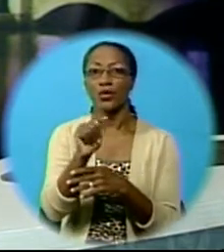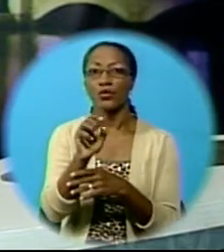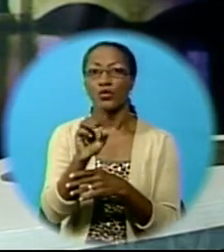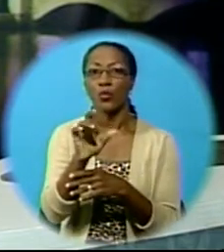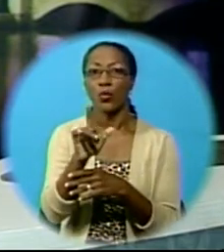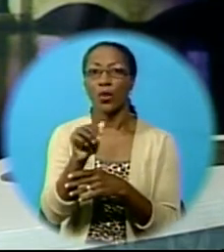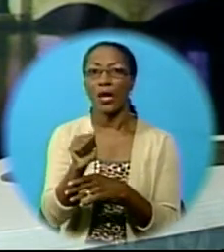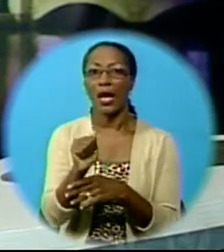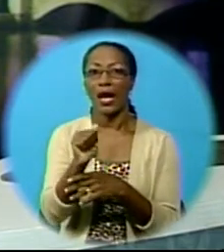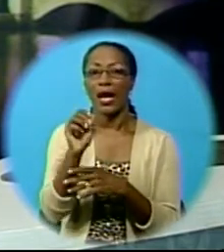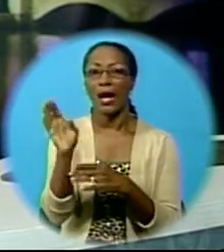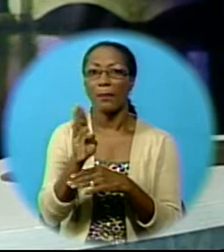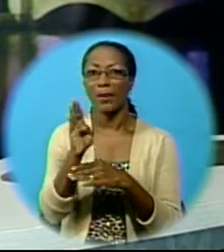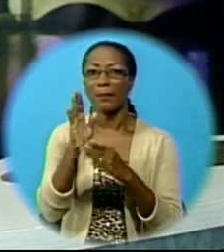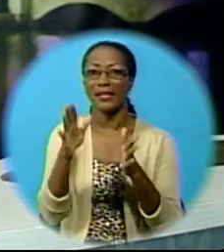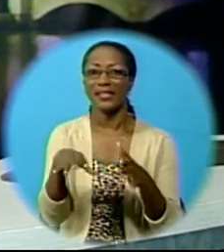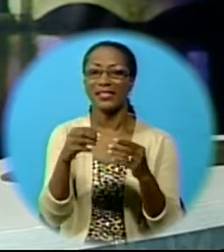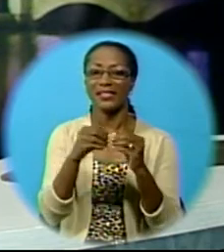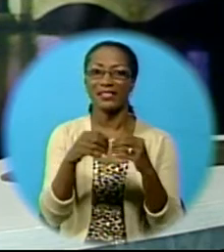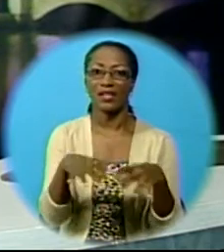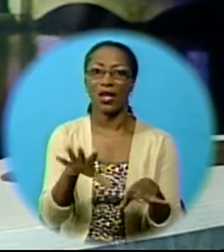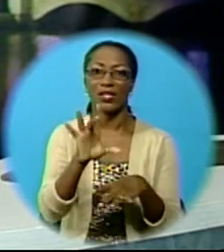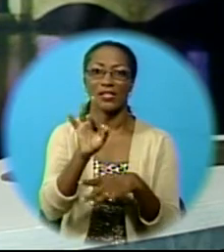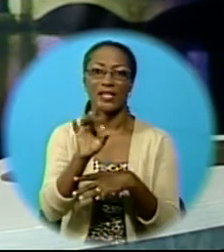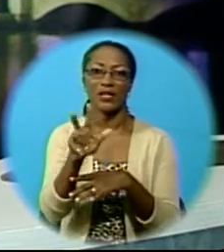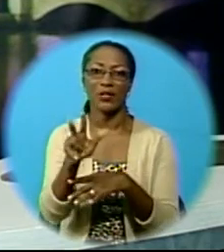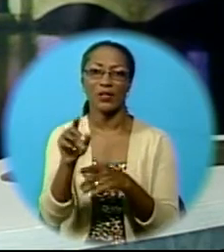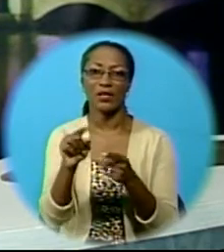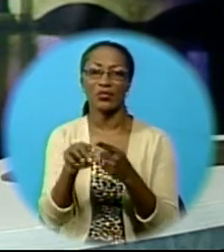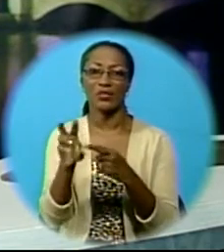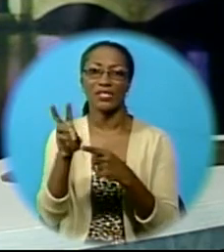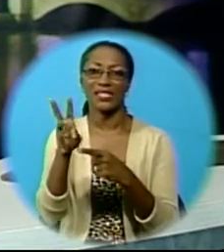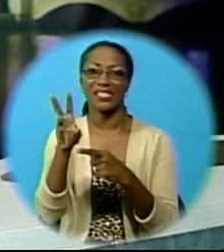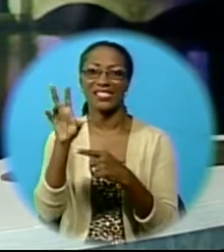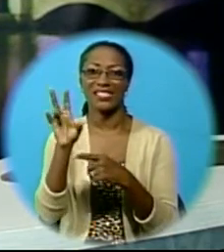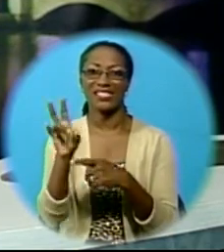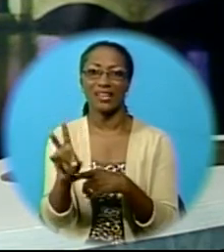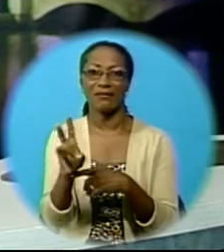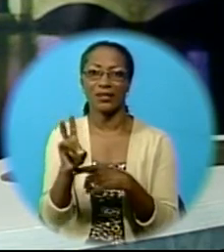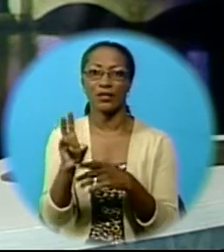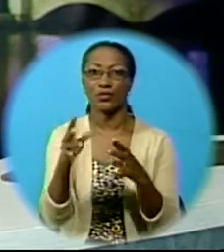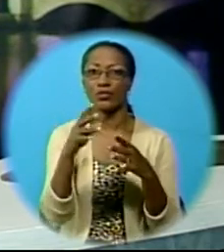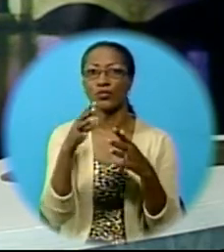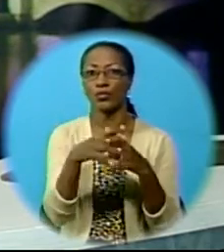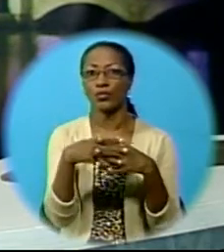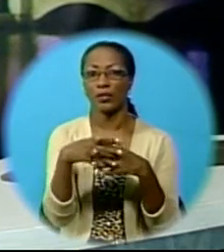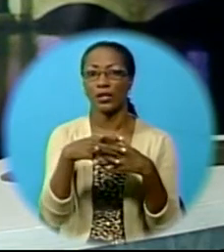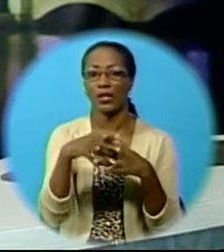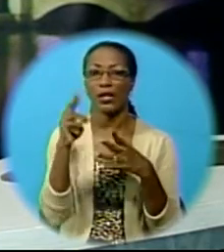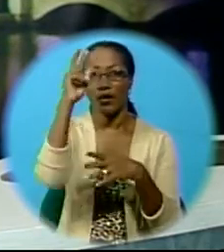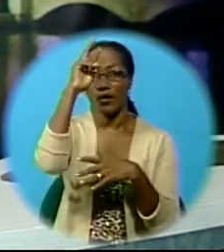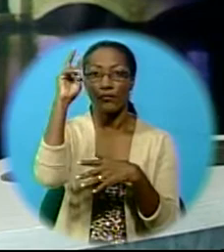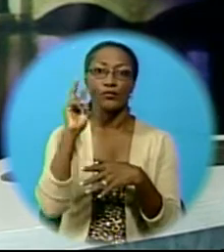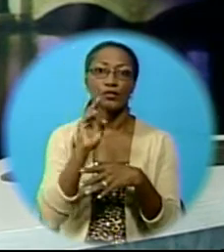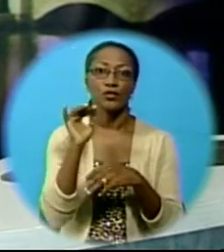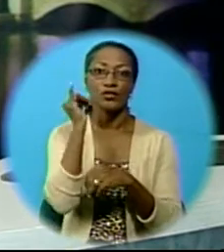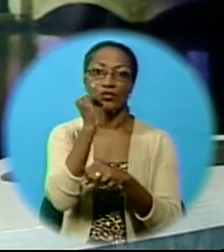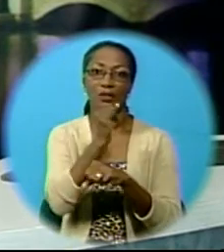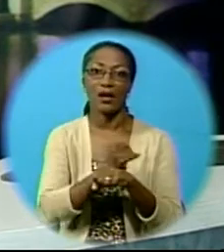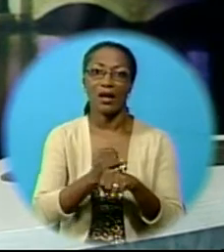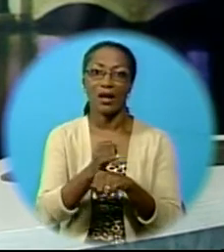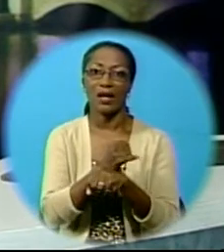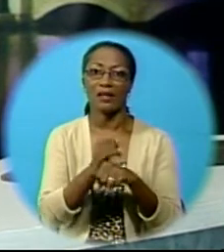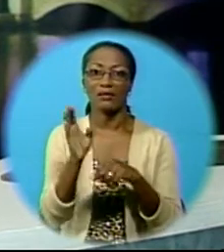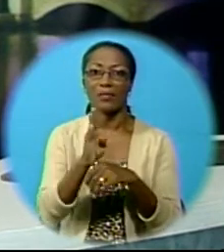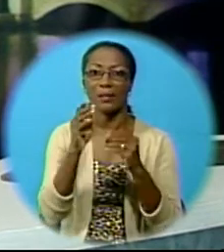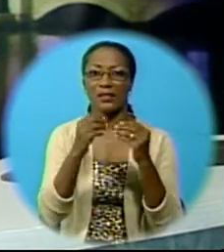lost 83-67 to the U.S. Virgin Islands today after trailing 38-23 at the half. Barbados lost their